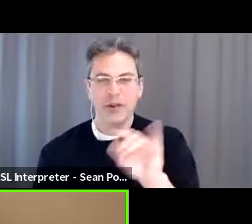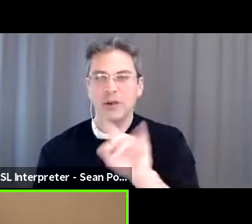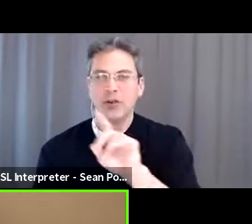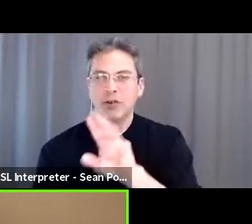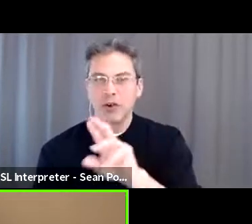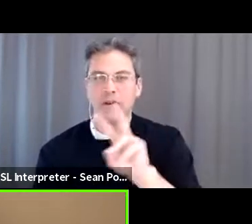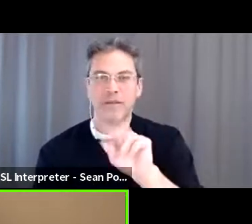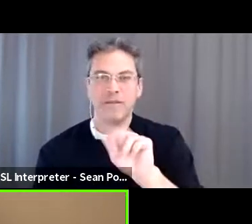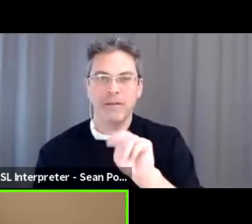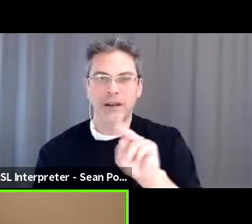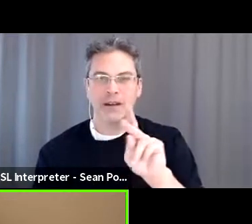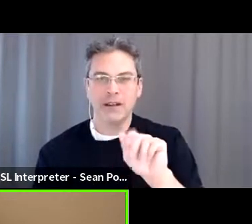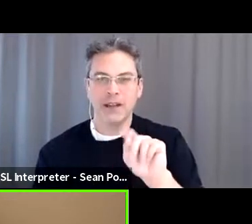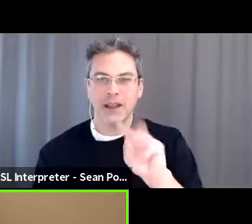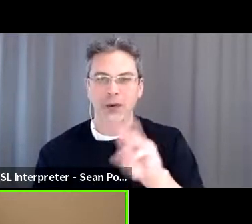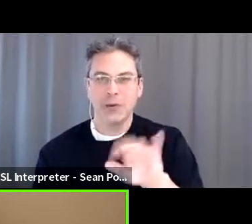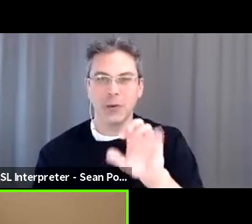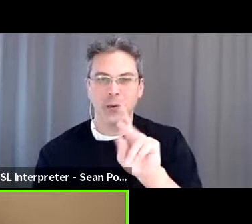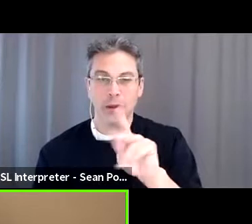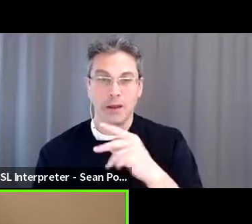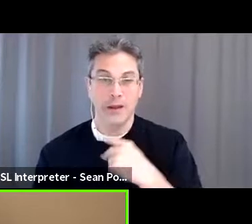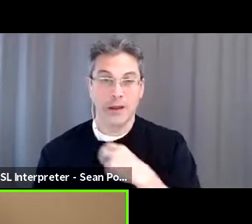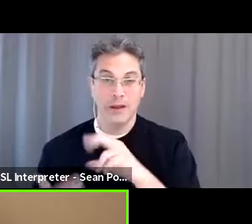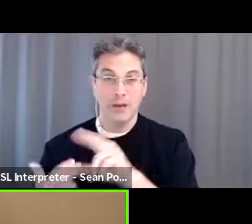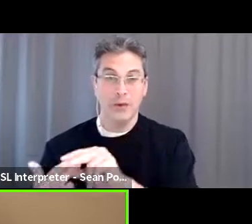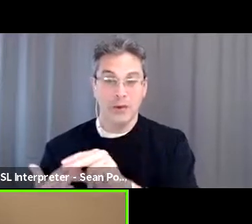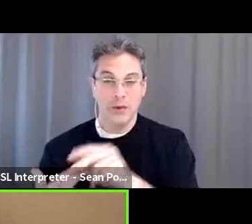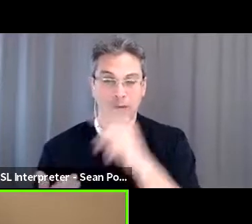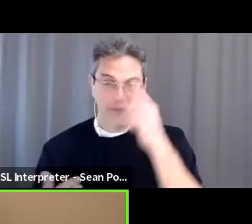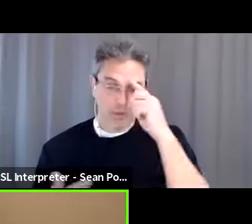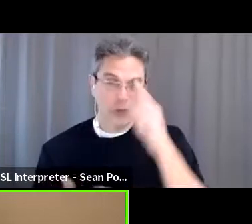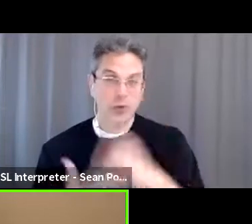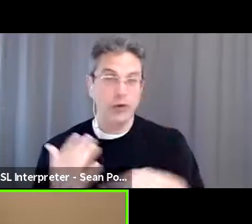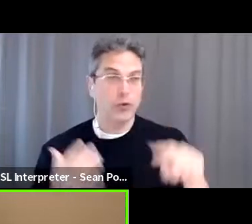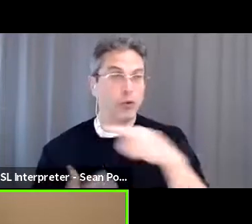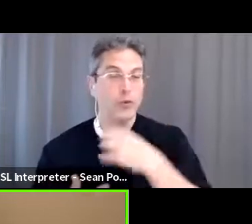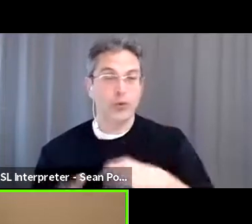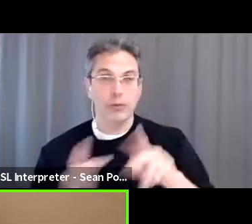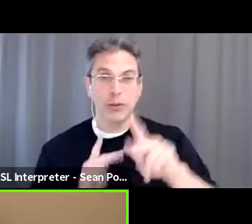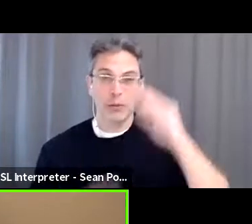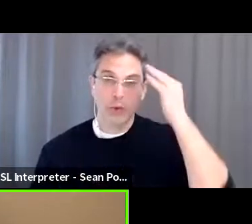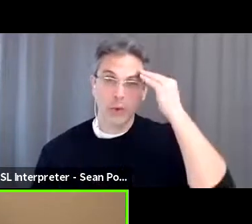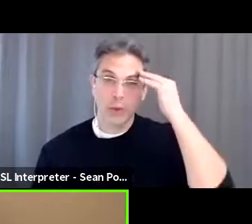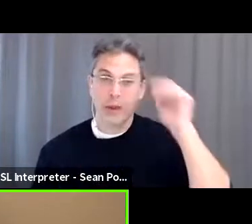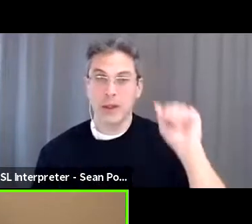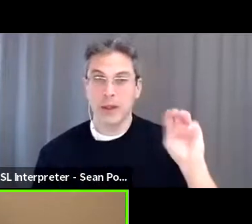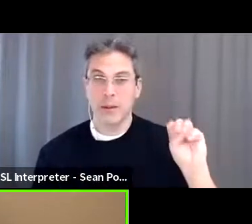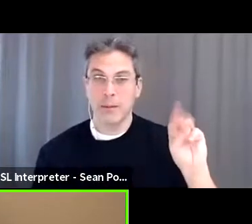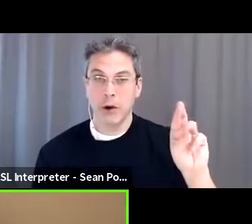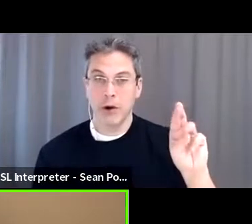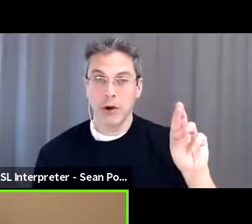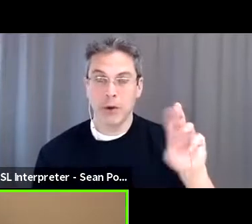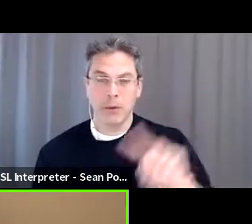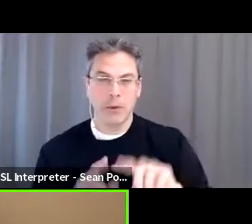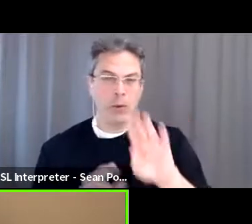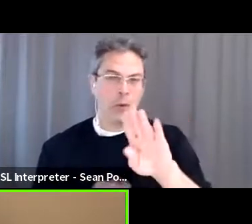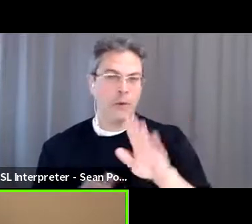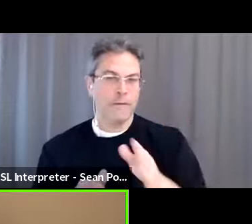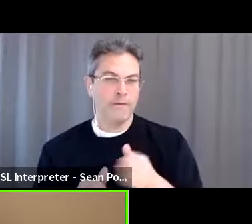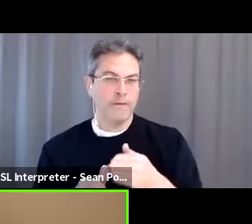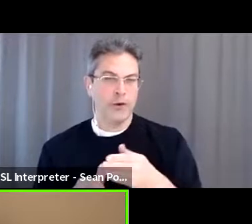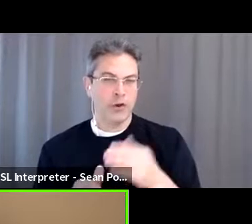said actually for my one thing I wished everyone would know about AMR, because you just said it. Before I do that, I also want to join